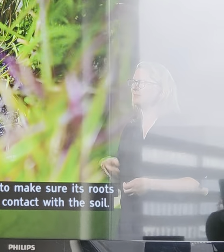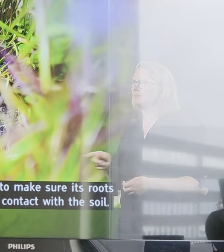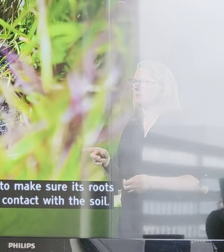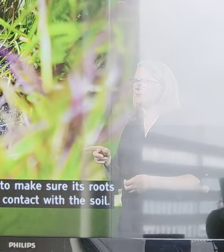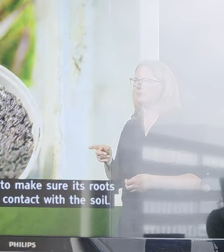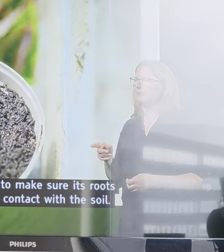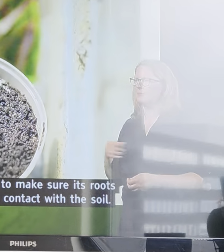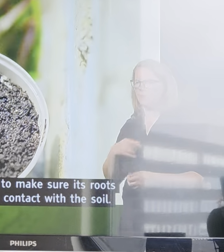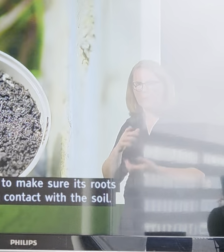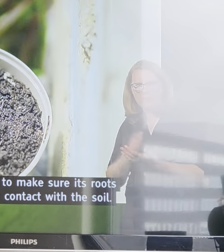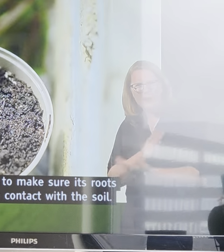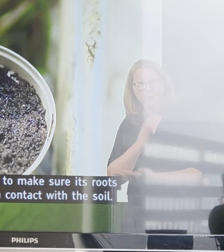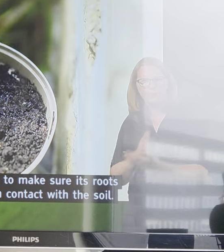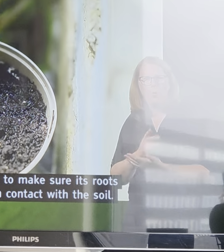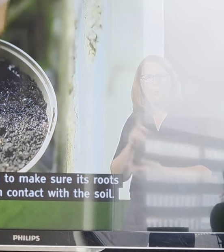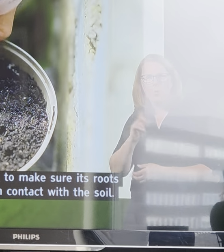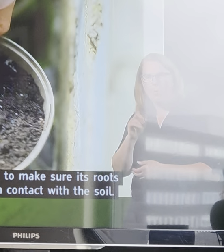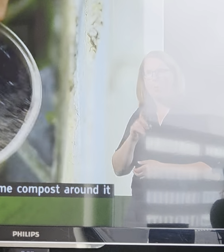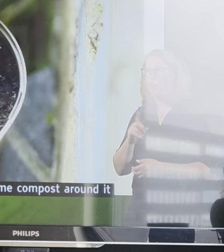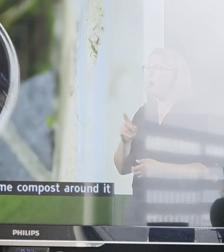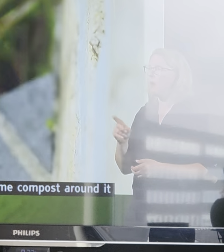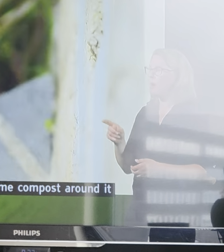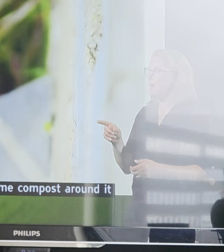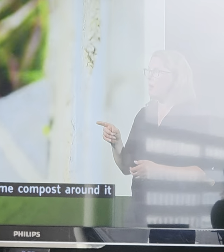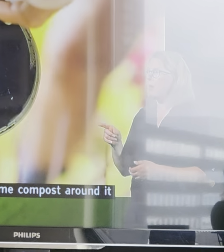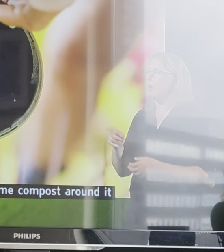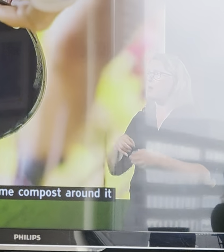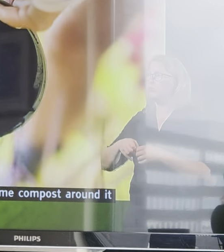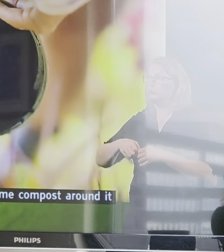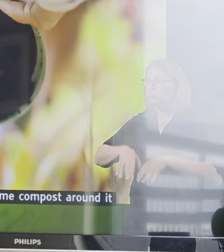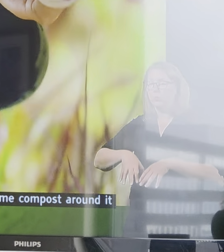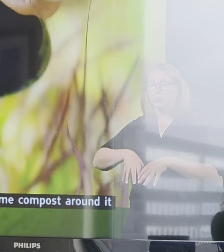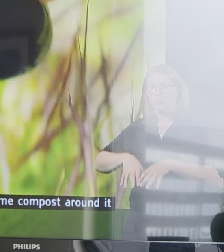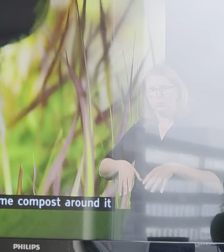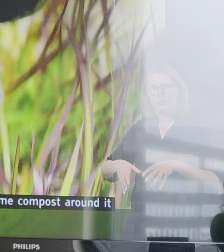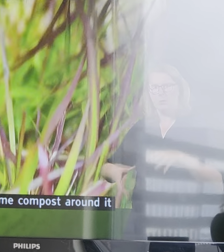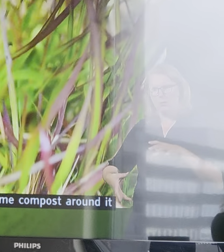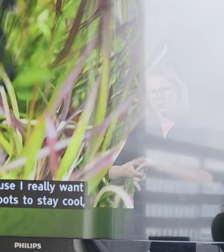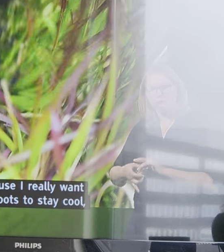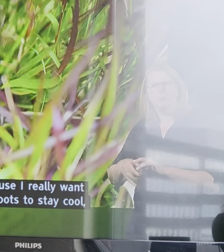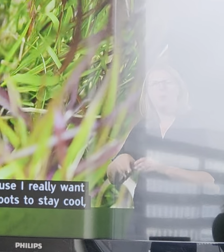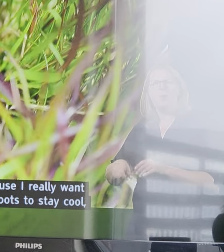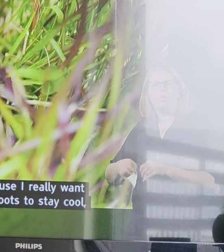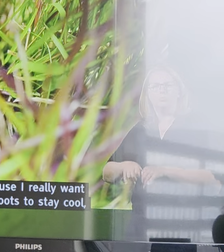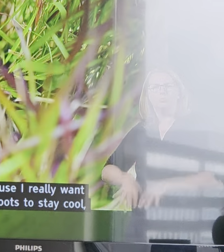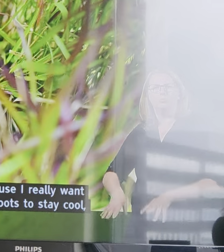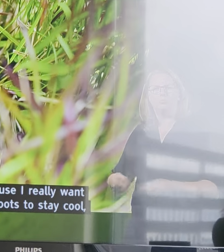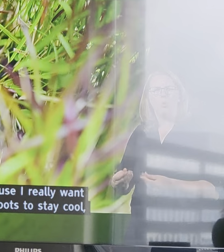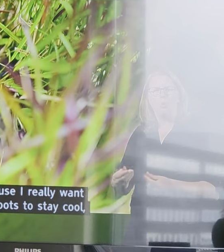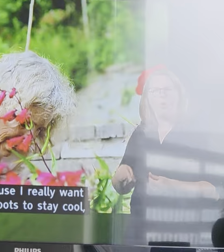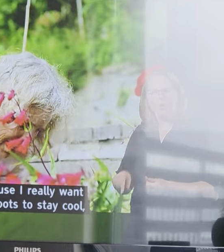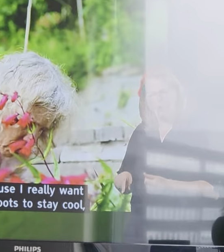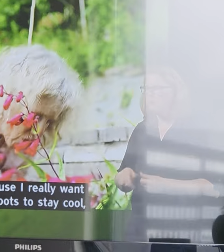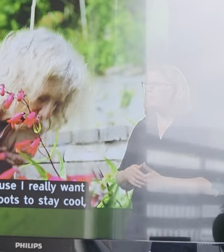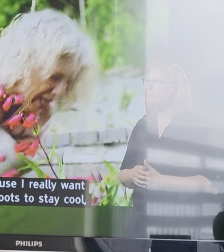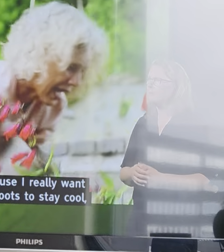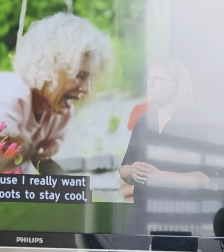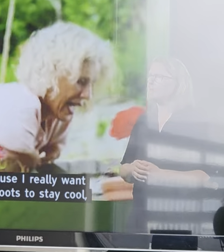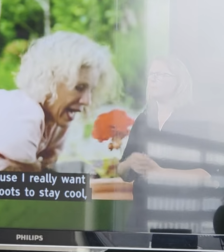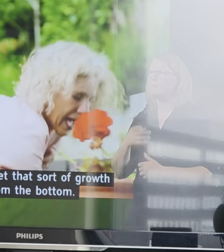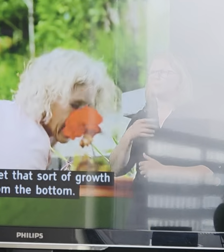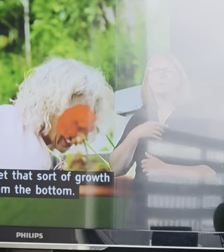sure its roots are firmly in contact with the soil. I put in some compost around it. I really want the roots to stay